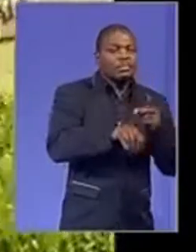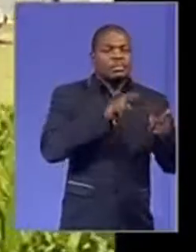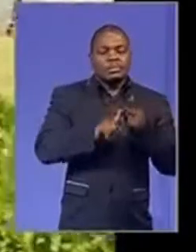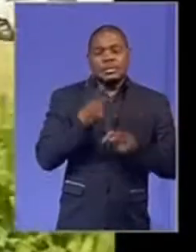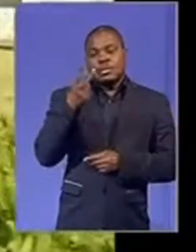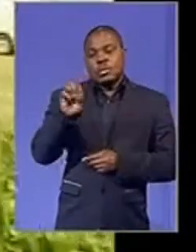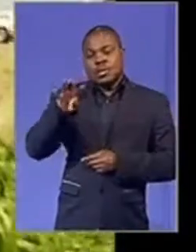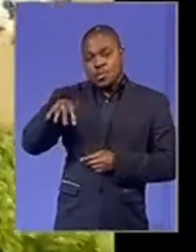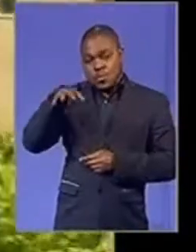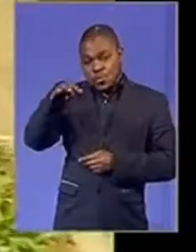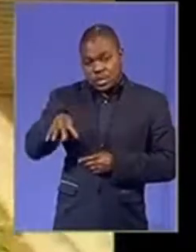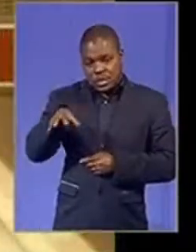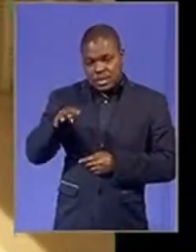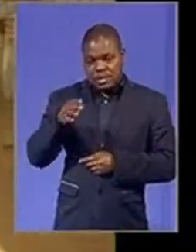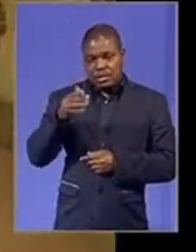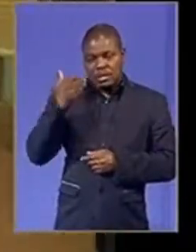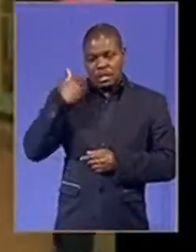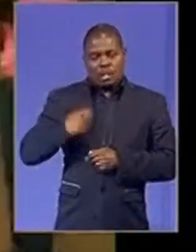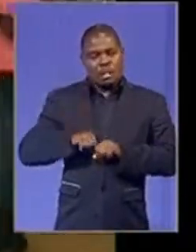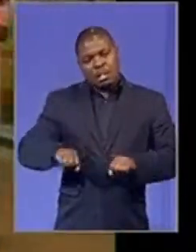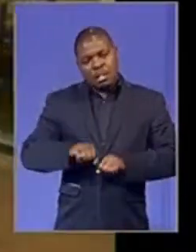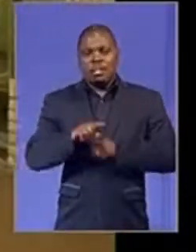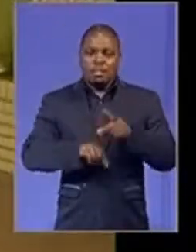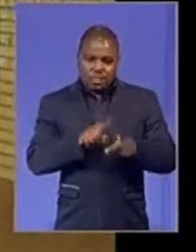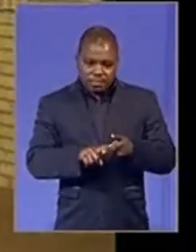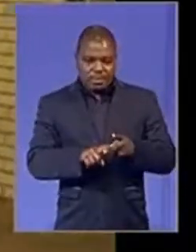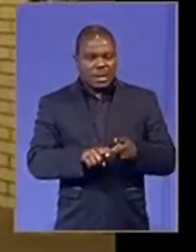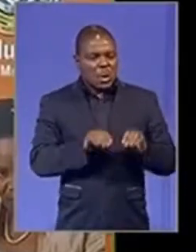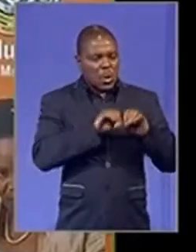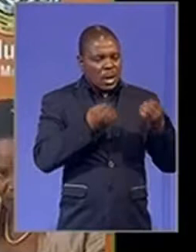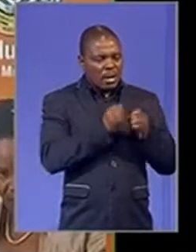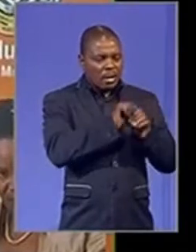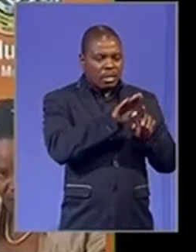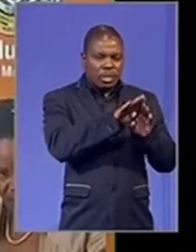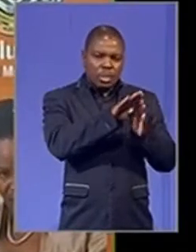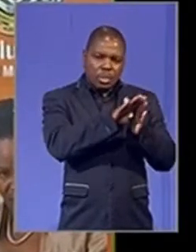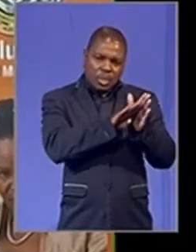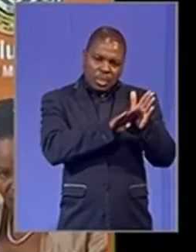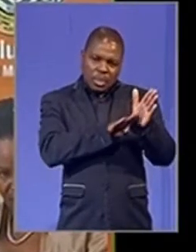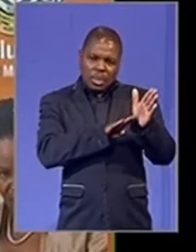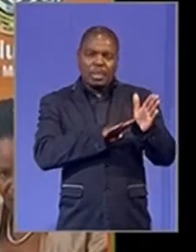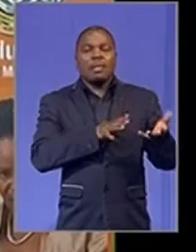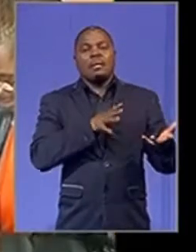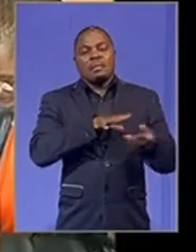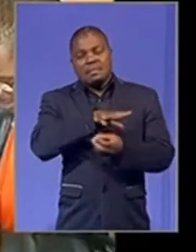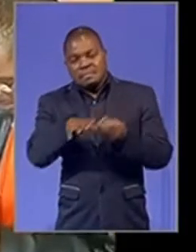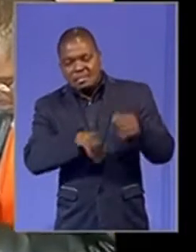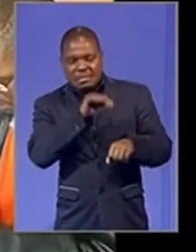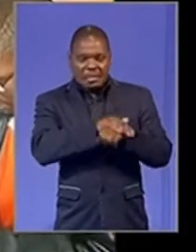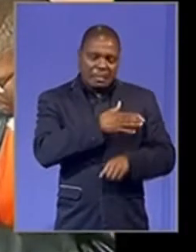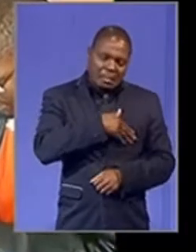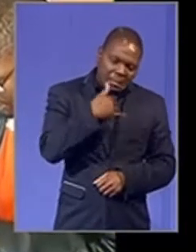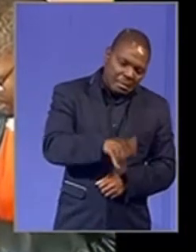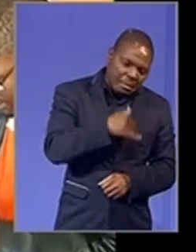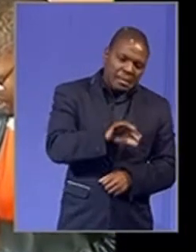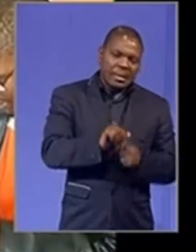sa 2014, mokga wa hae o ile wa hula ka tlhako tsa morao. Ba lelapa le metswalle ba ile ba utlwa bohloko, mme tshehetso ya bona ho